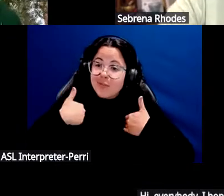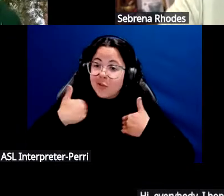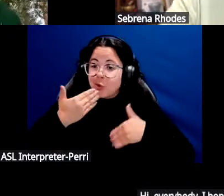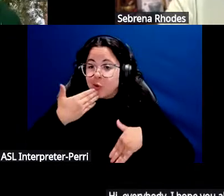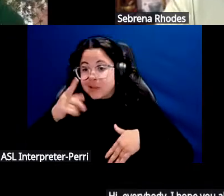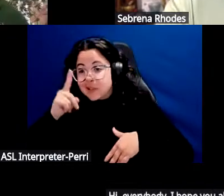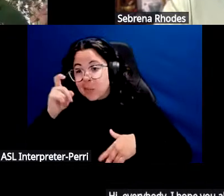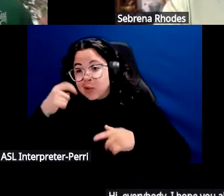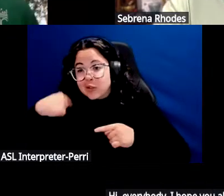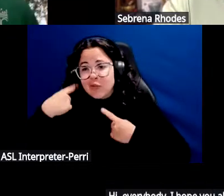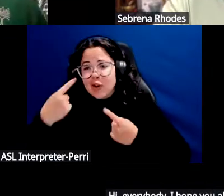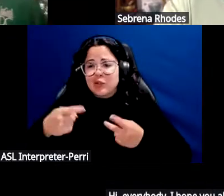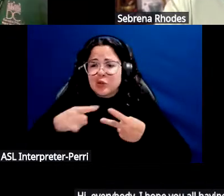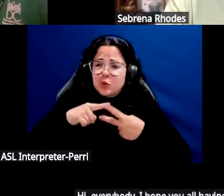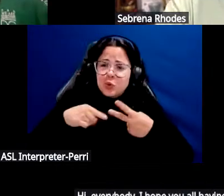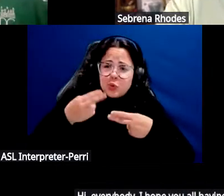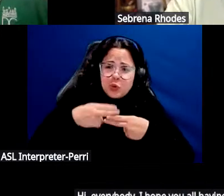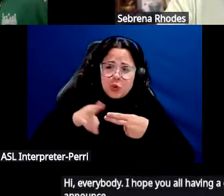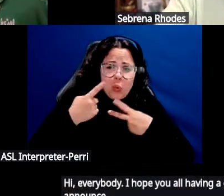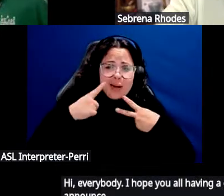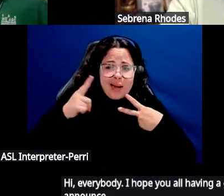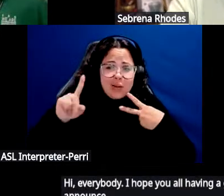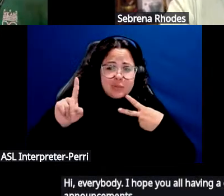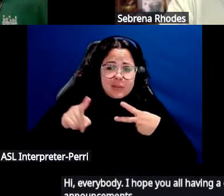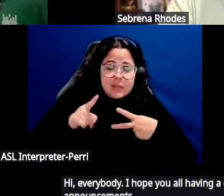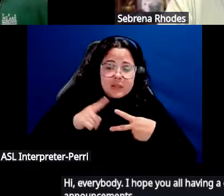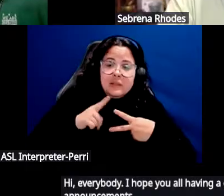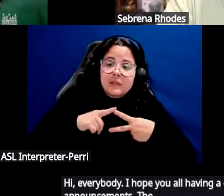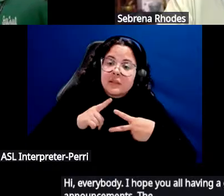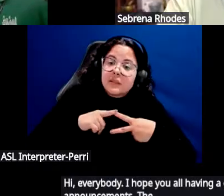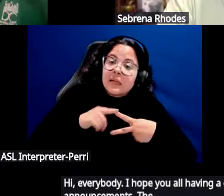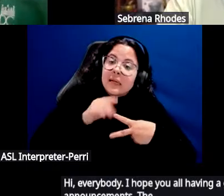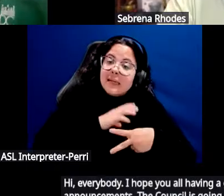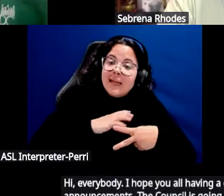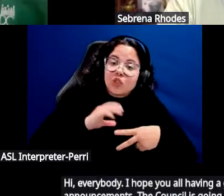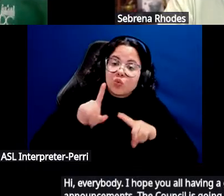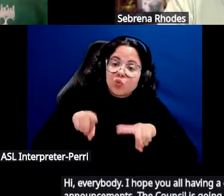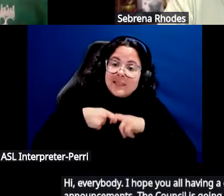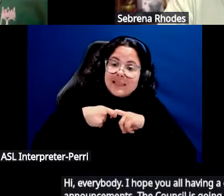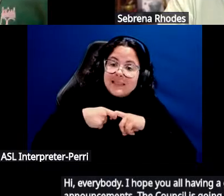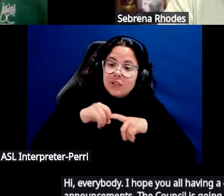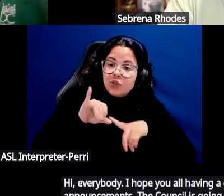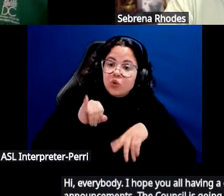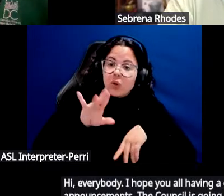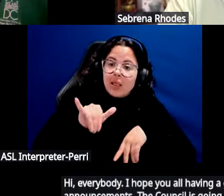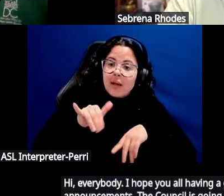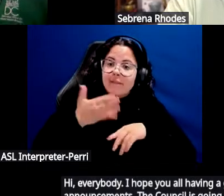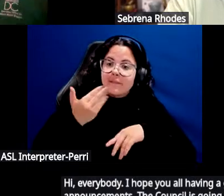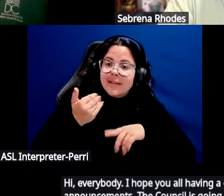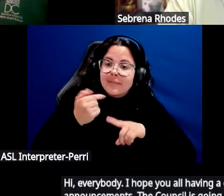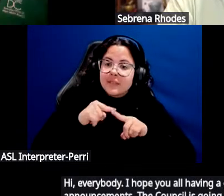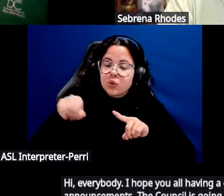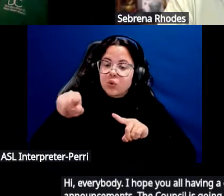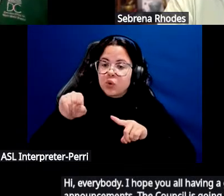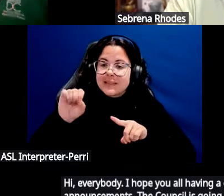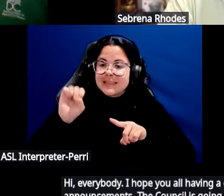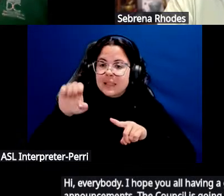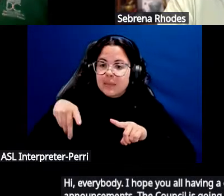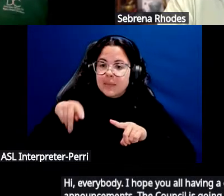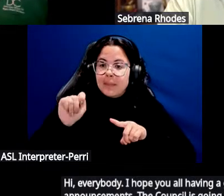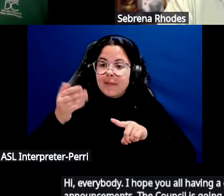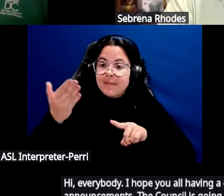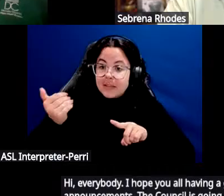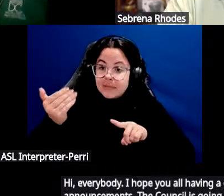far. I only have two short announcements. The council is going on recess from July 15th to September